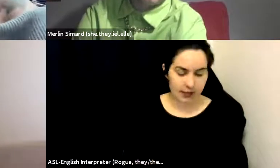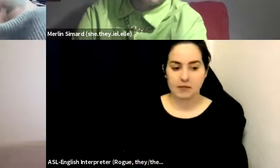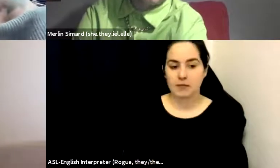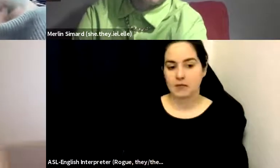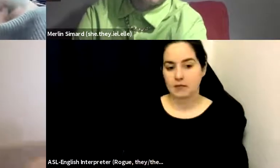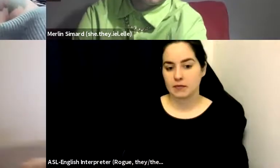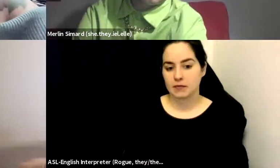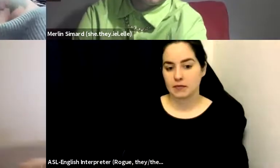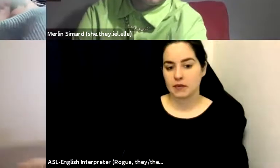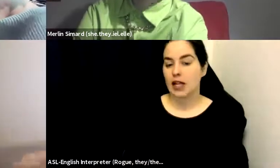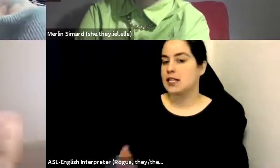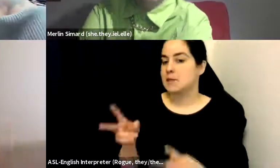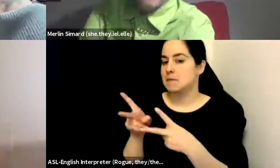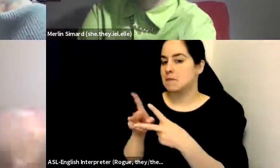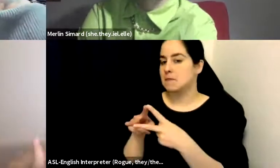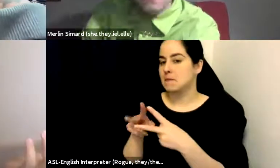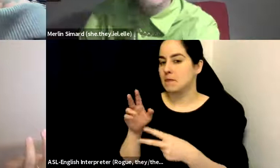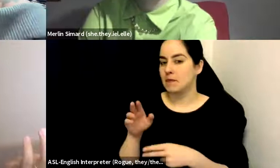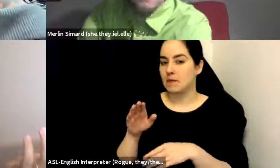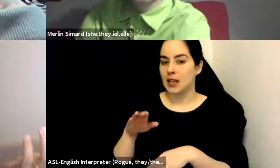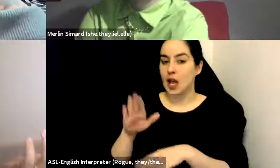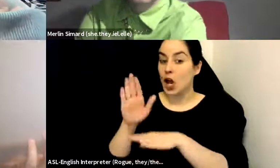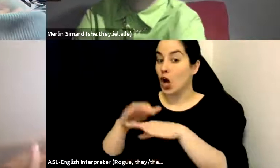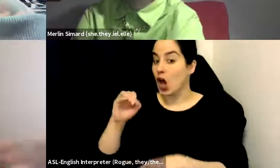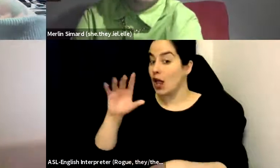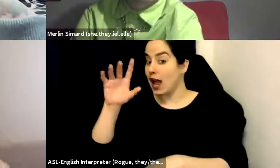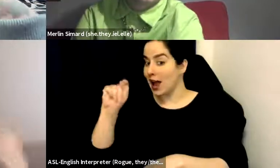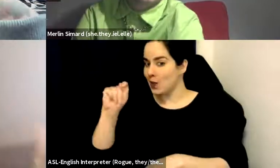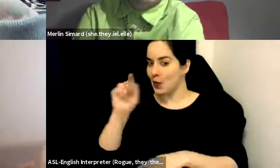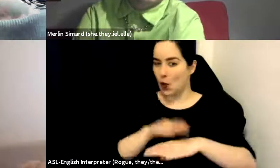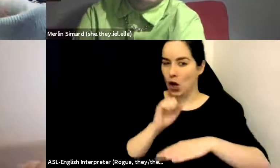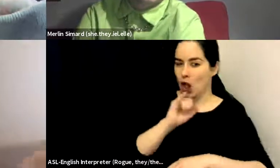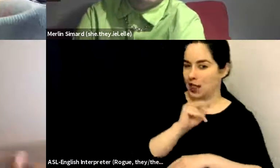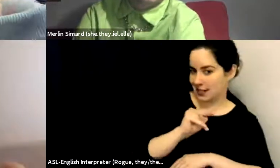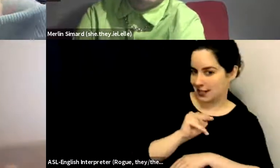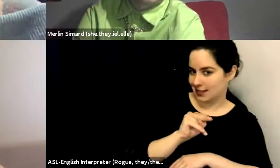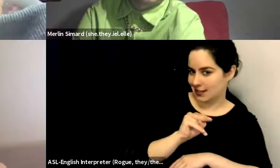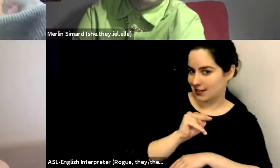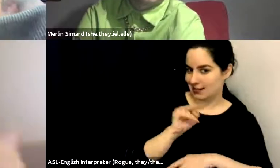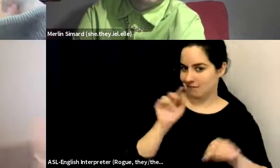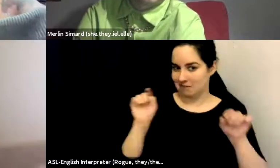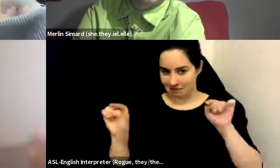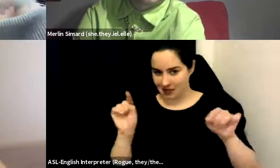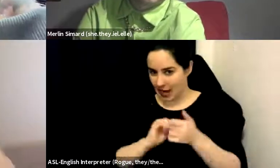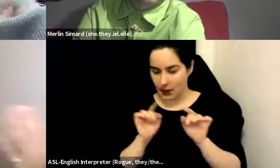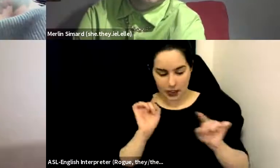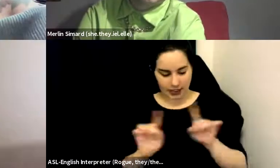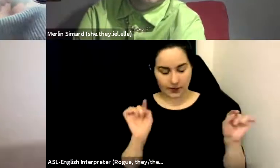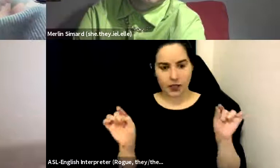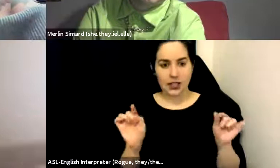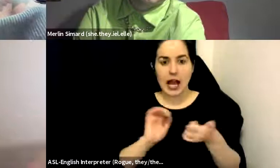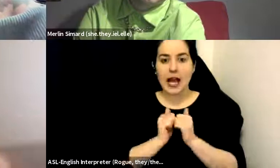between calling out and calling in. Yeah. And how to center yourself and how to center your needs and